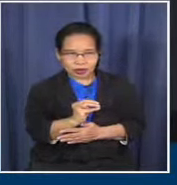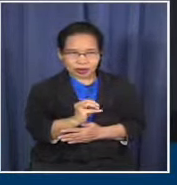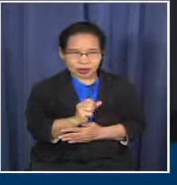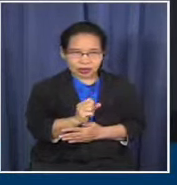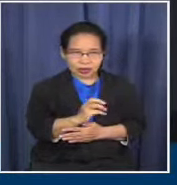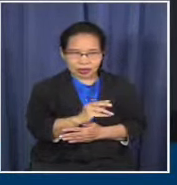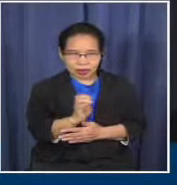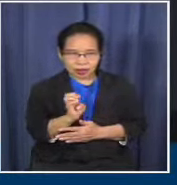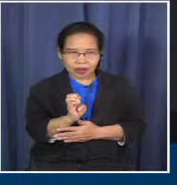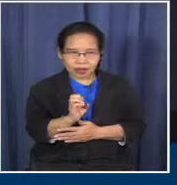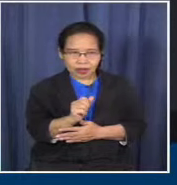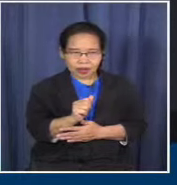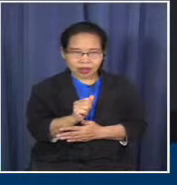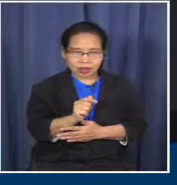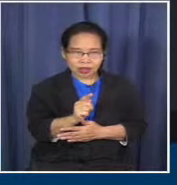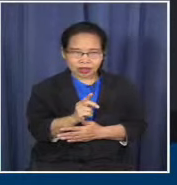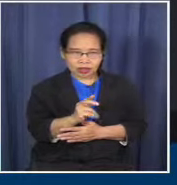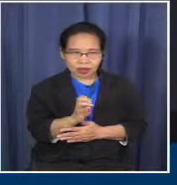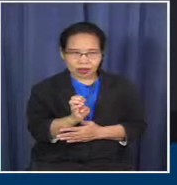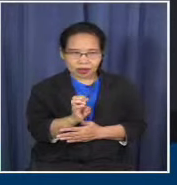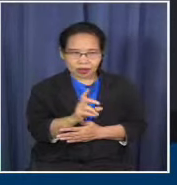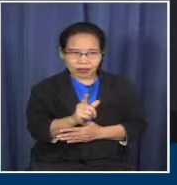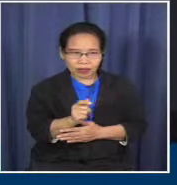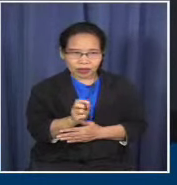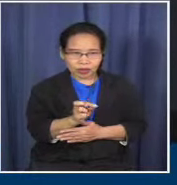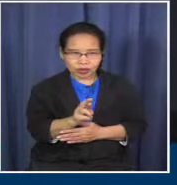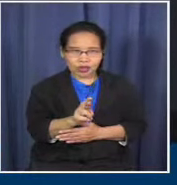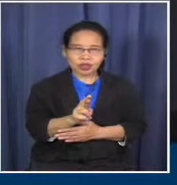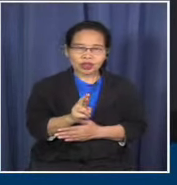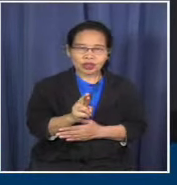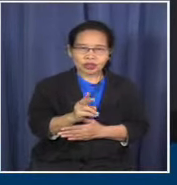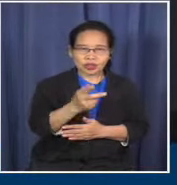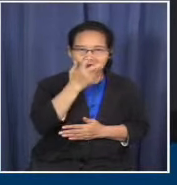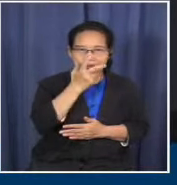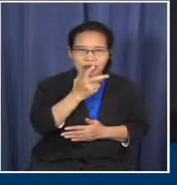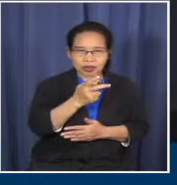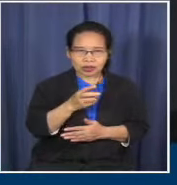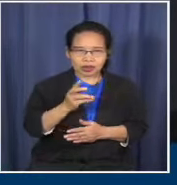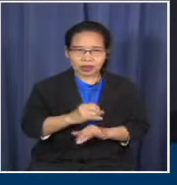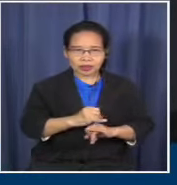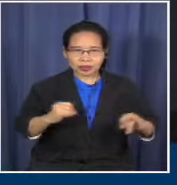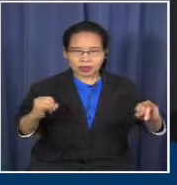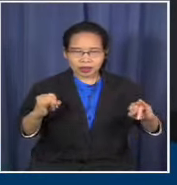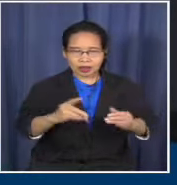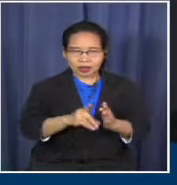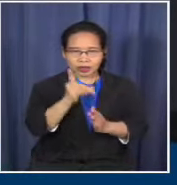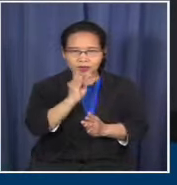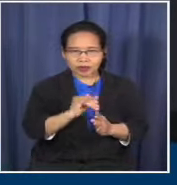1774. Wilhelm. Carl Wilhelm Steele. Oxygen was independently Antoine Lavoisier.